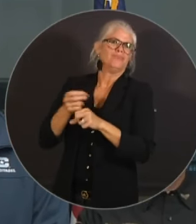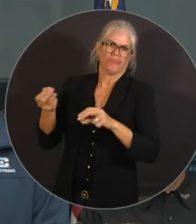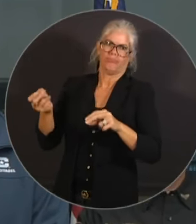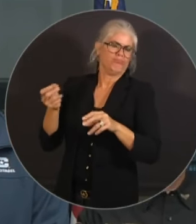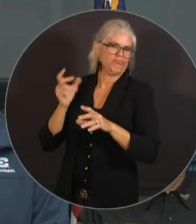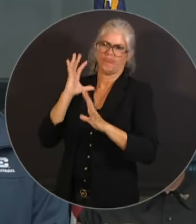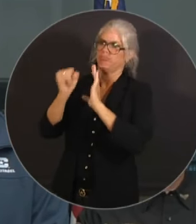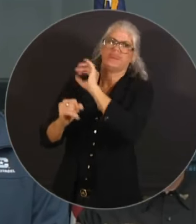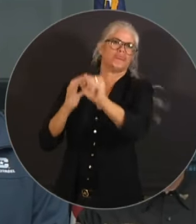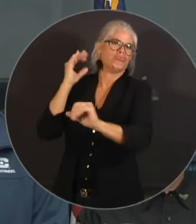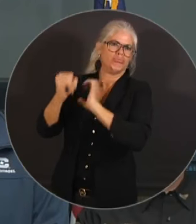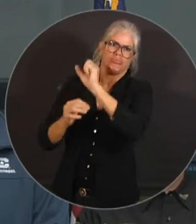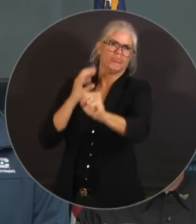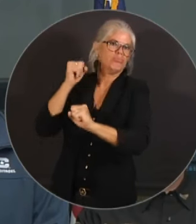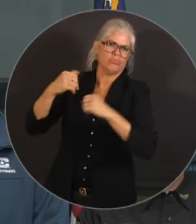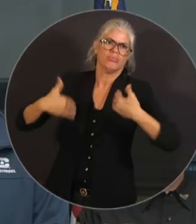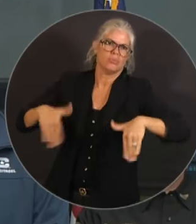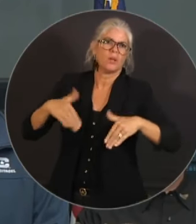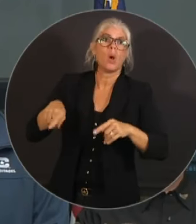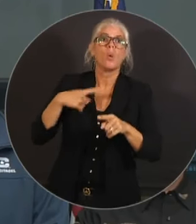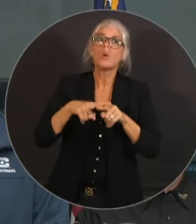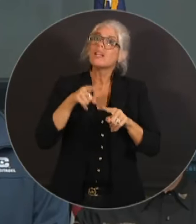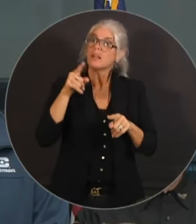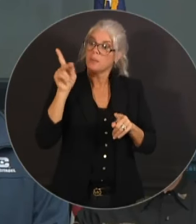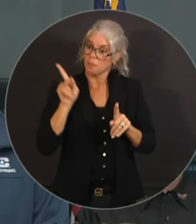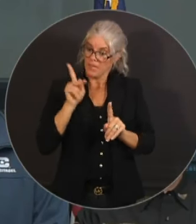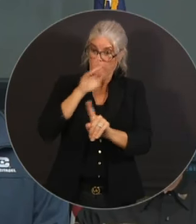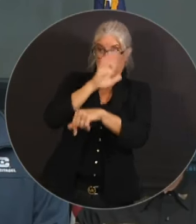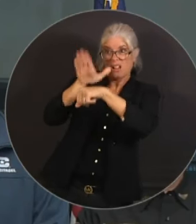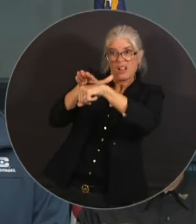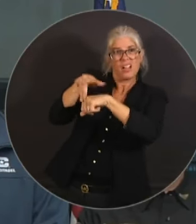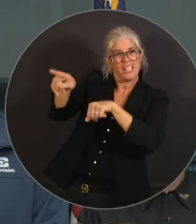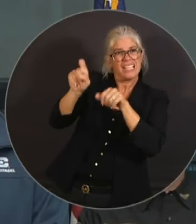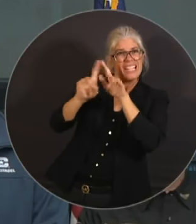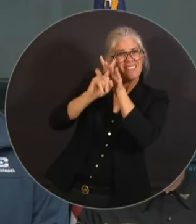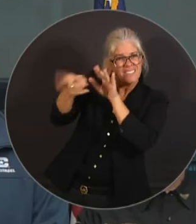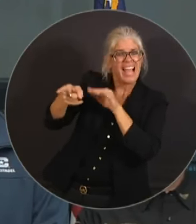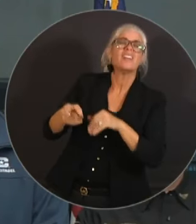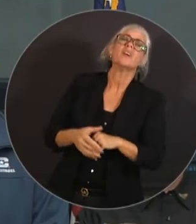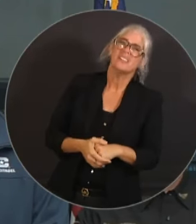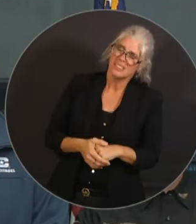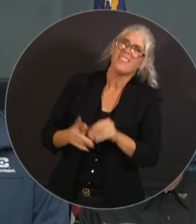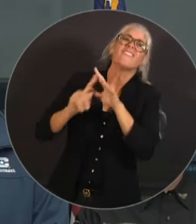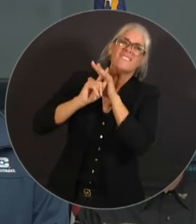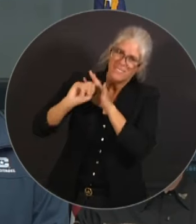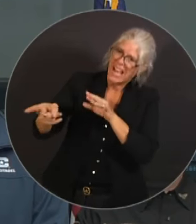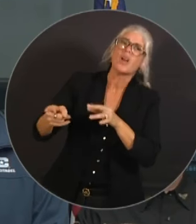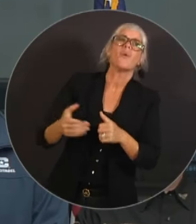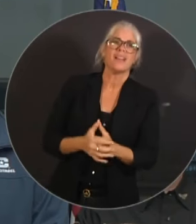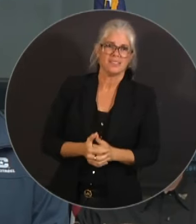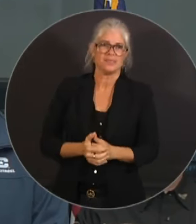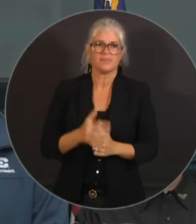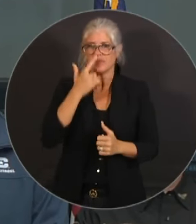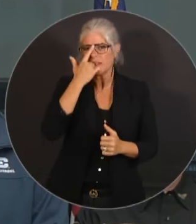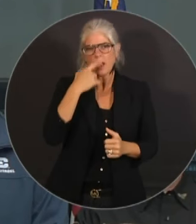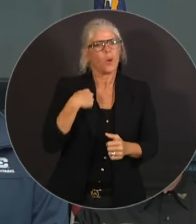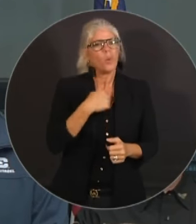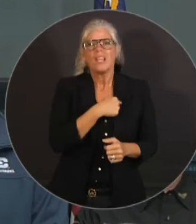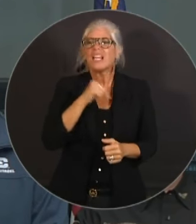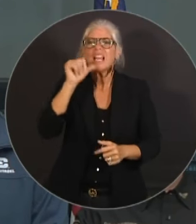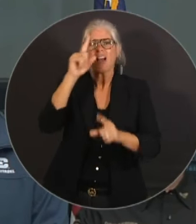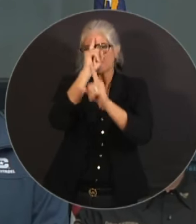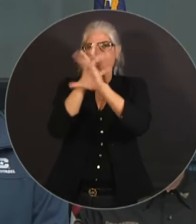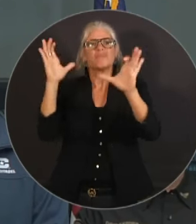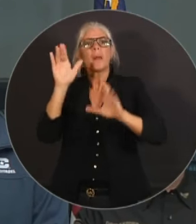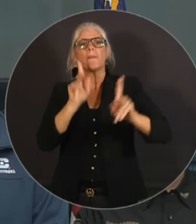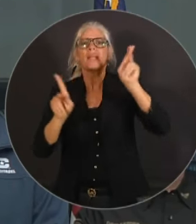reiterate, when you're told to evacuate, there's places close by that you can evacuate to. We do not expect people to have to